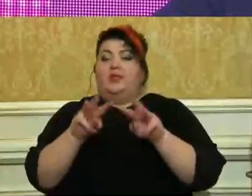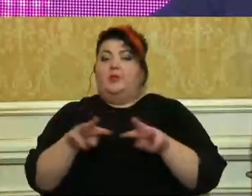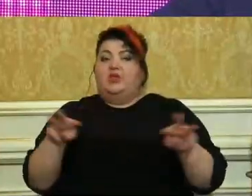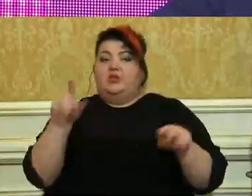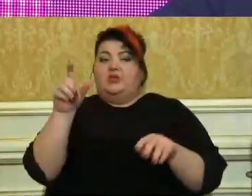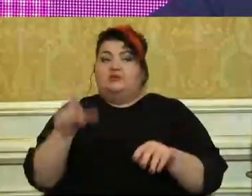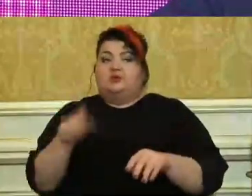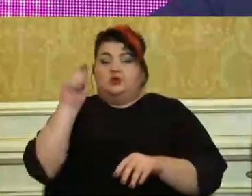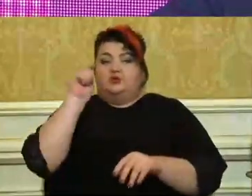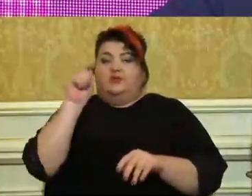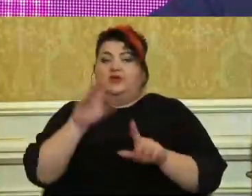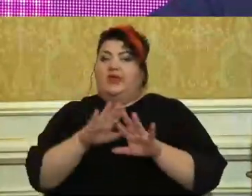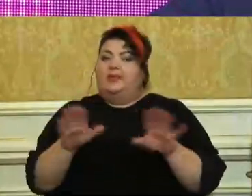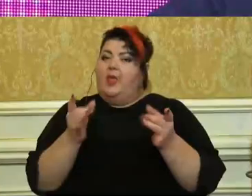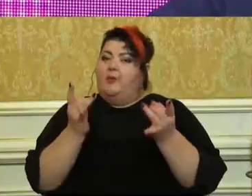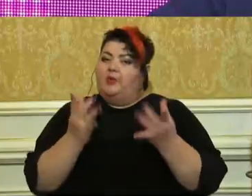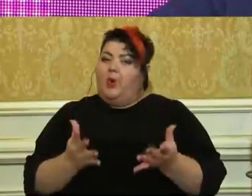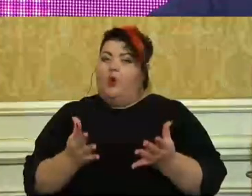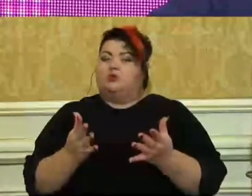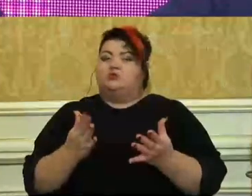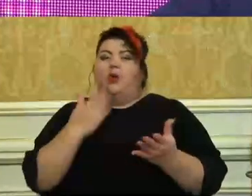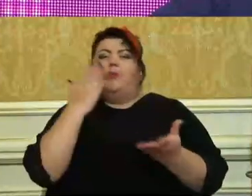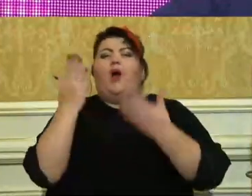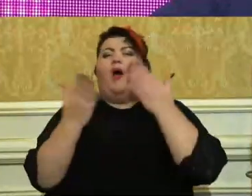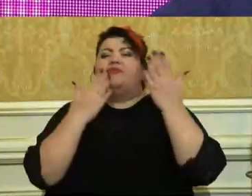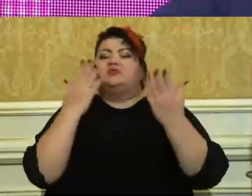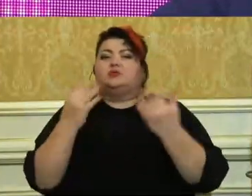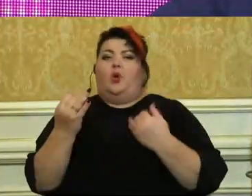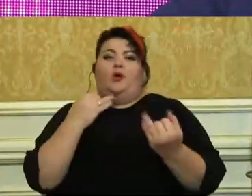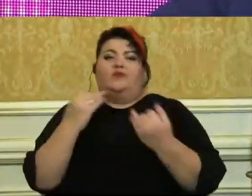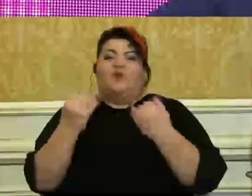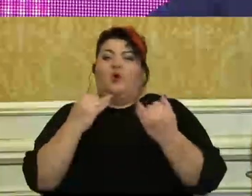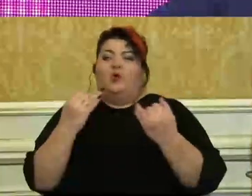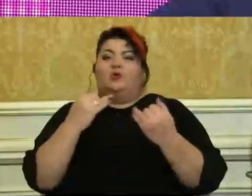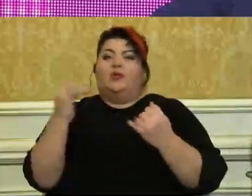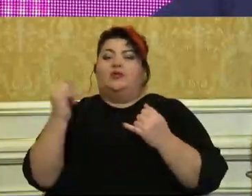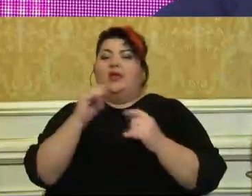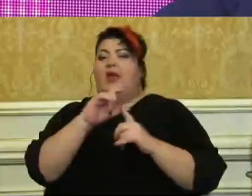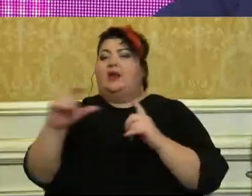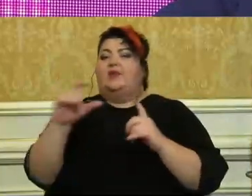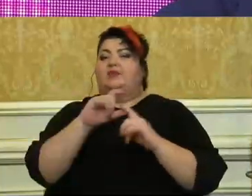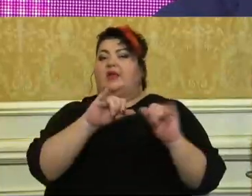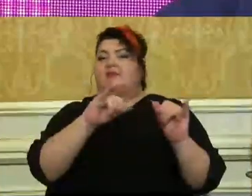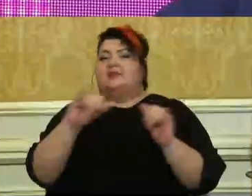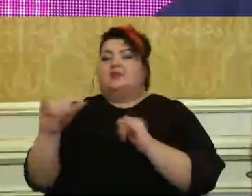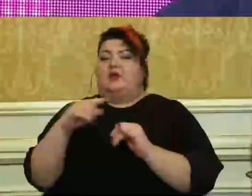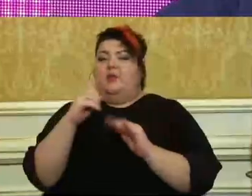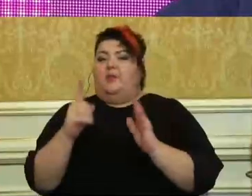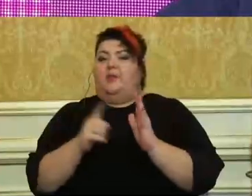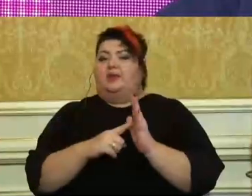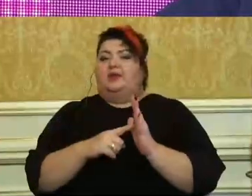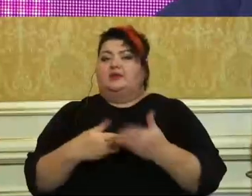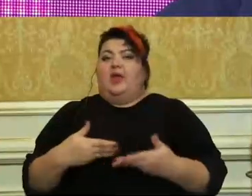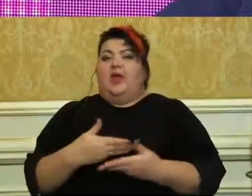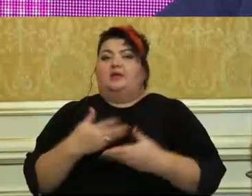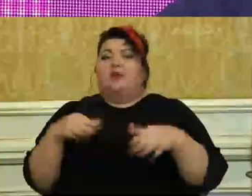man, Vice Minister. So, well, and they are not so pathetic to talk and not rhetoric to